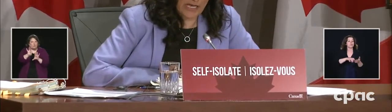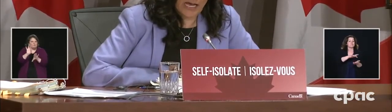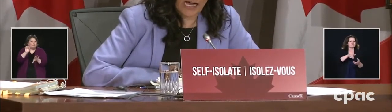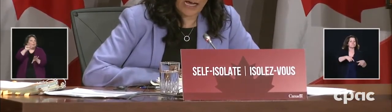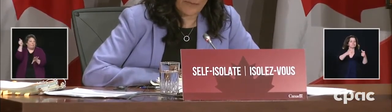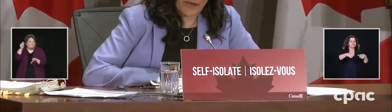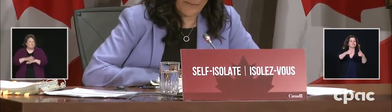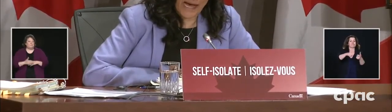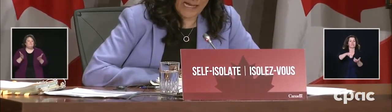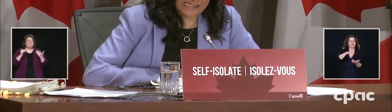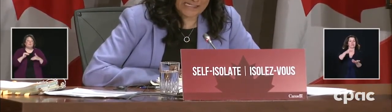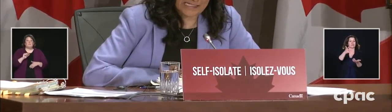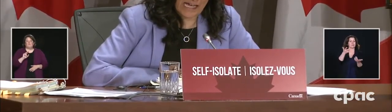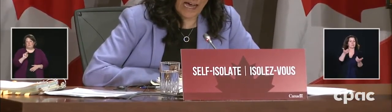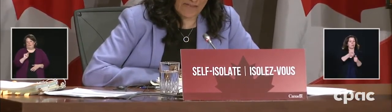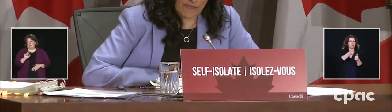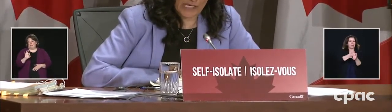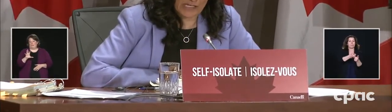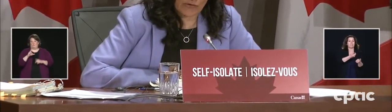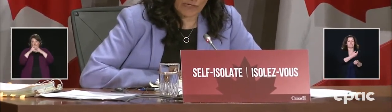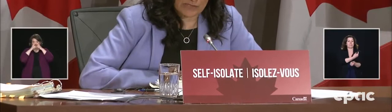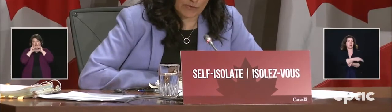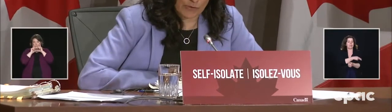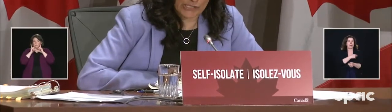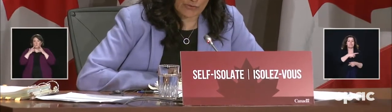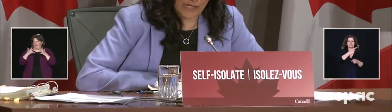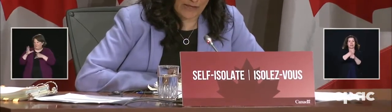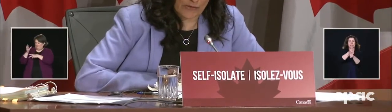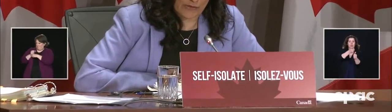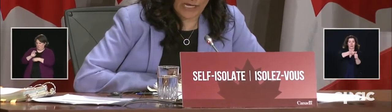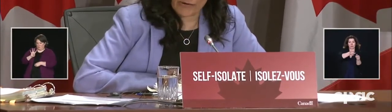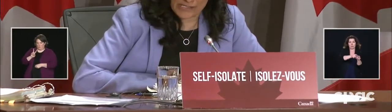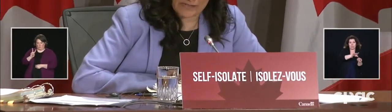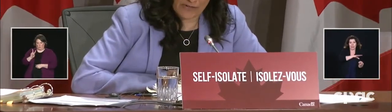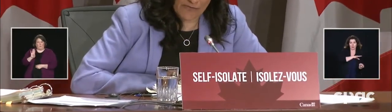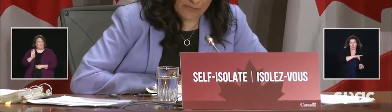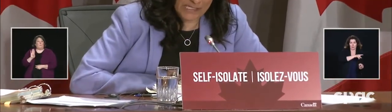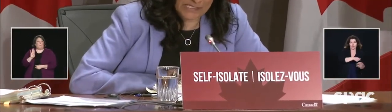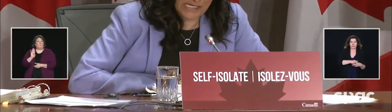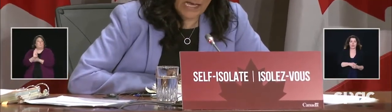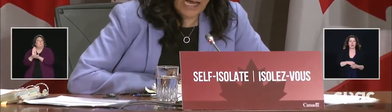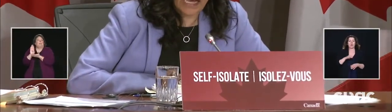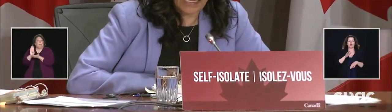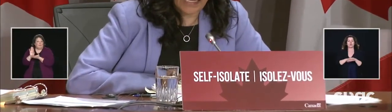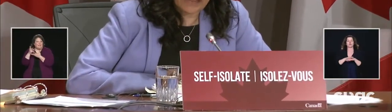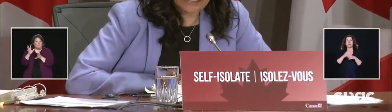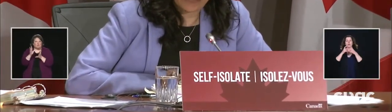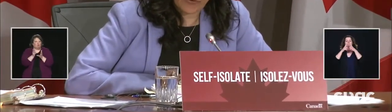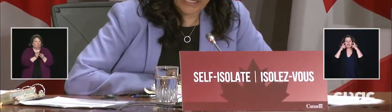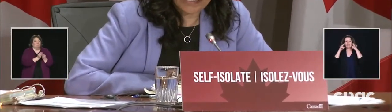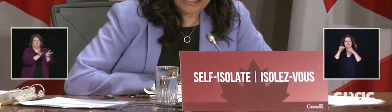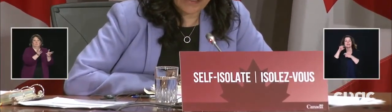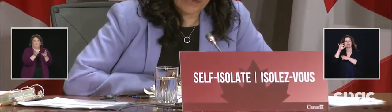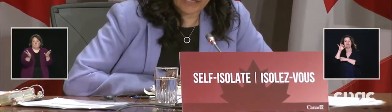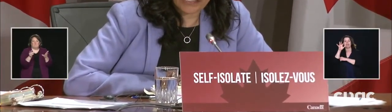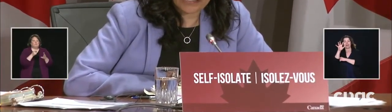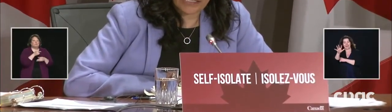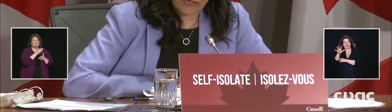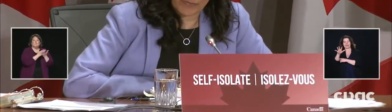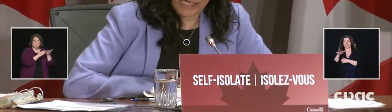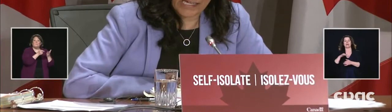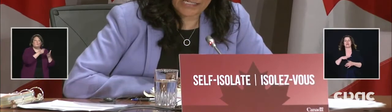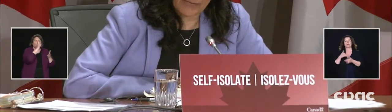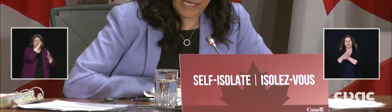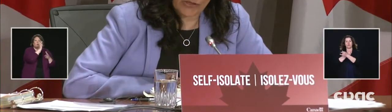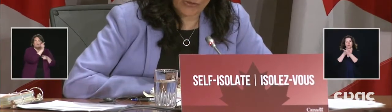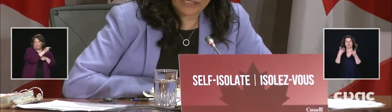billion masks have been redeployed to other areas of government. At this point, there is